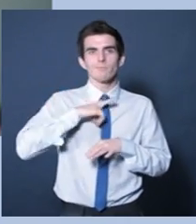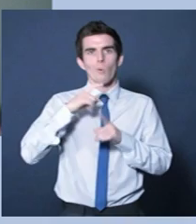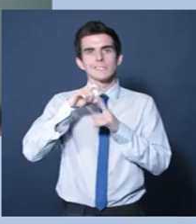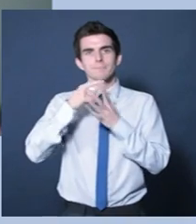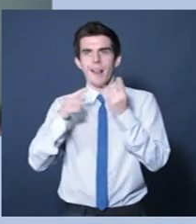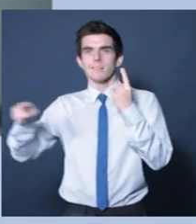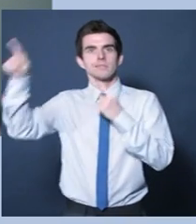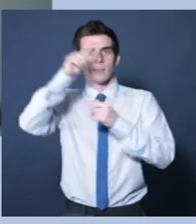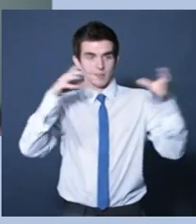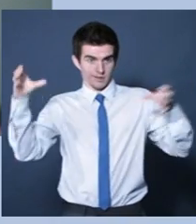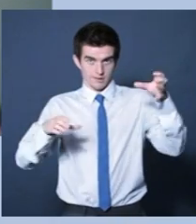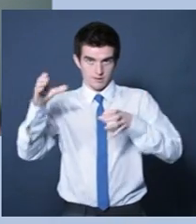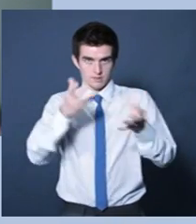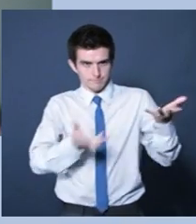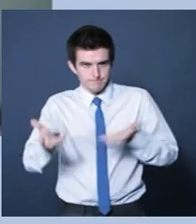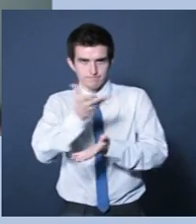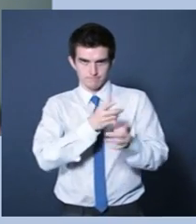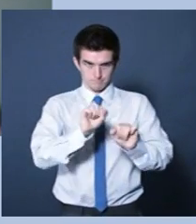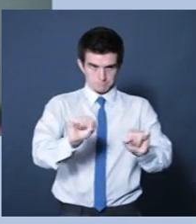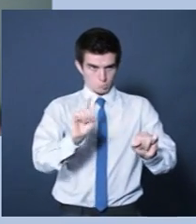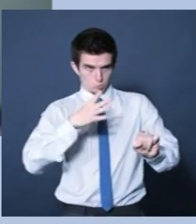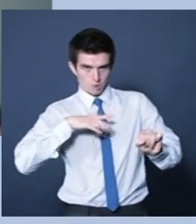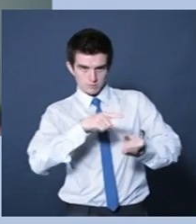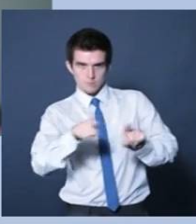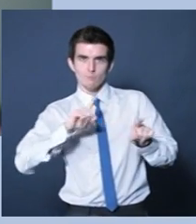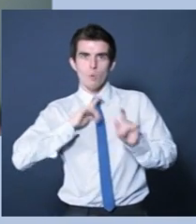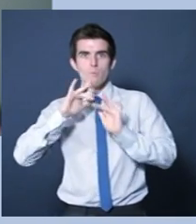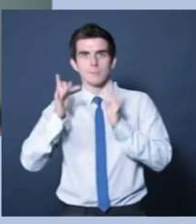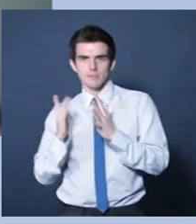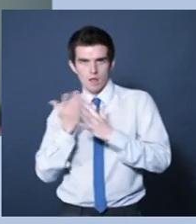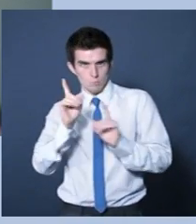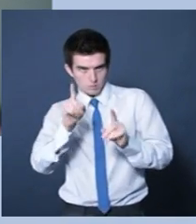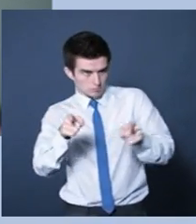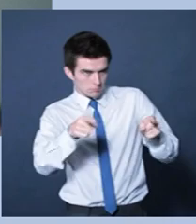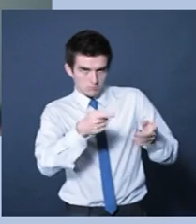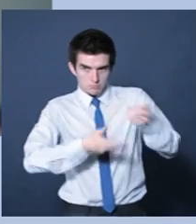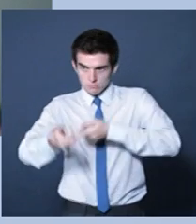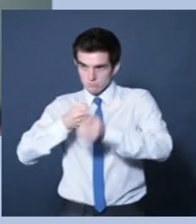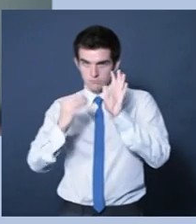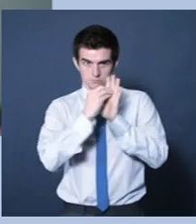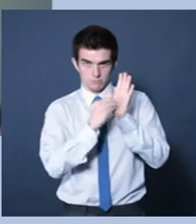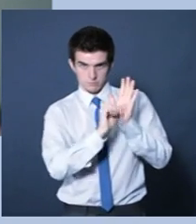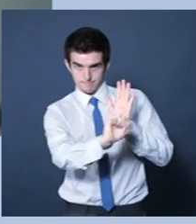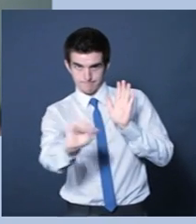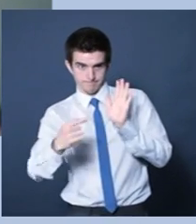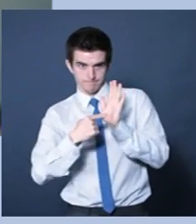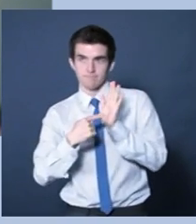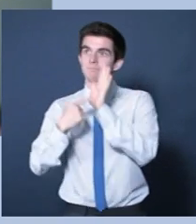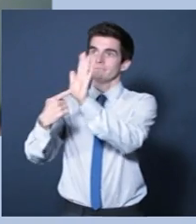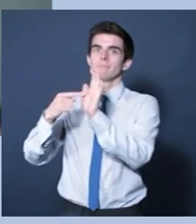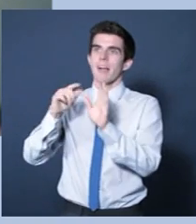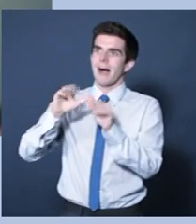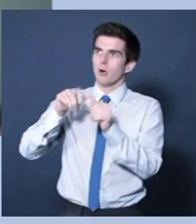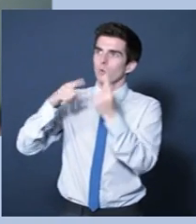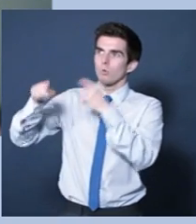with disabilities, who can tell us what people really need. So we've come together to try and set down a process for